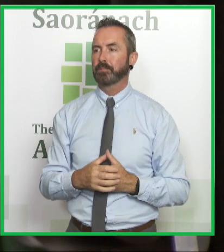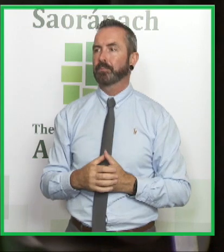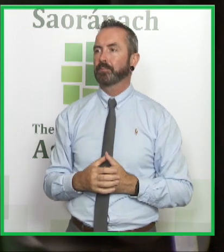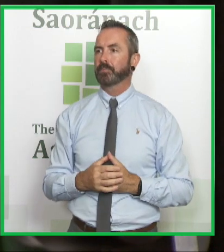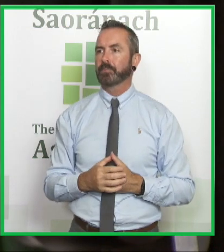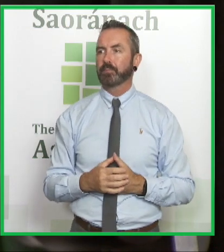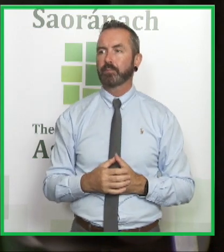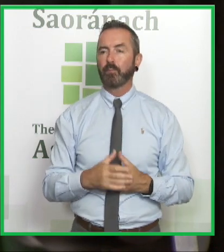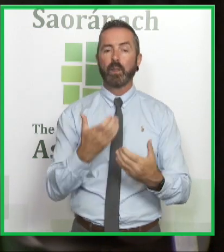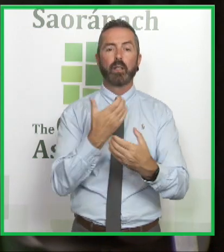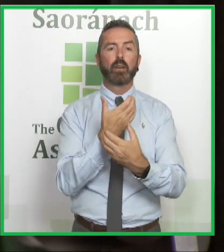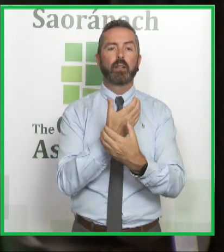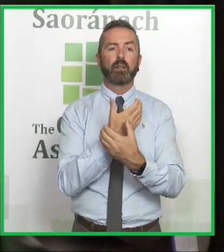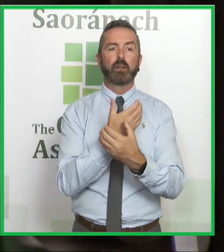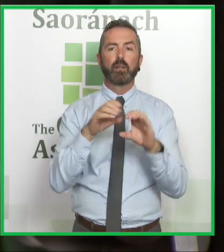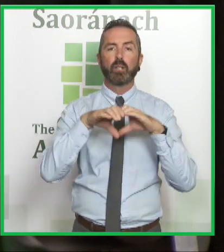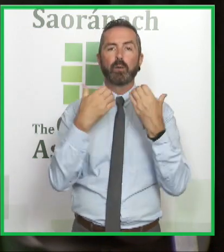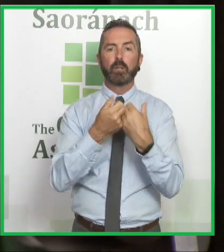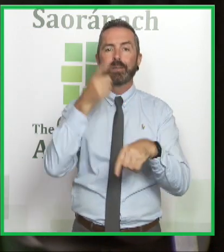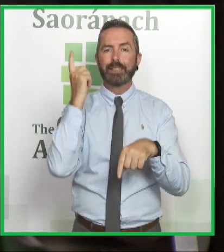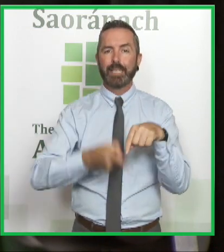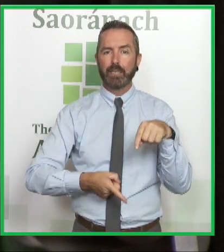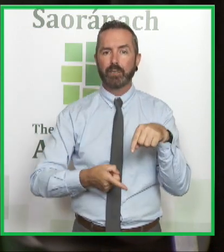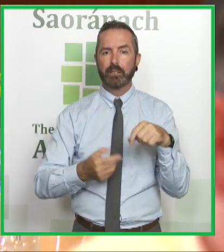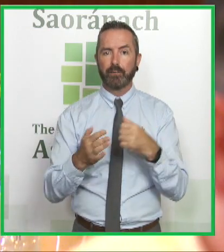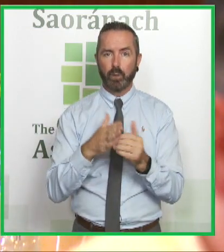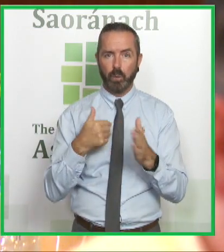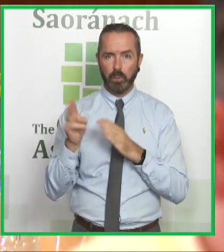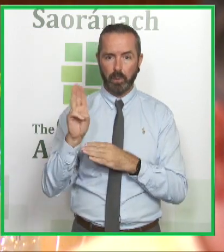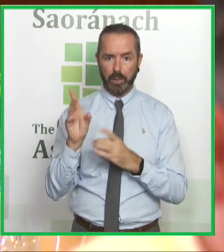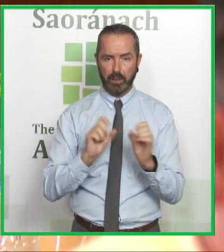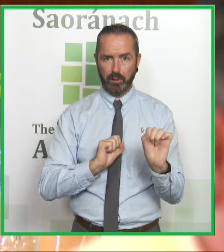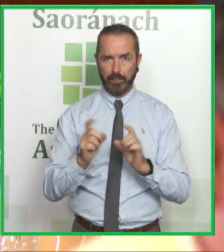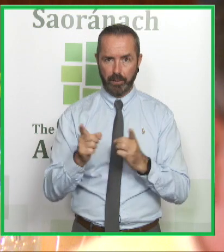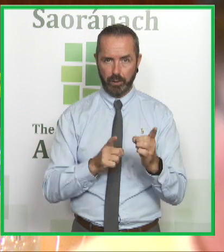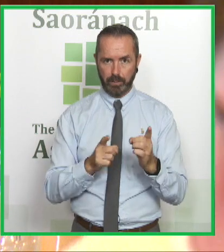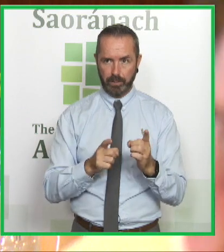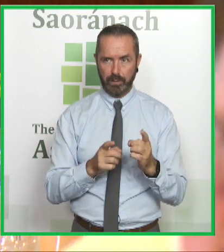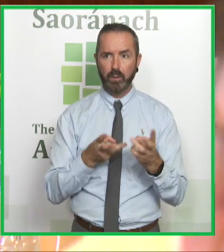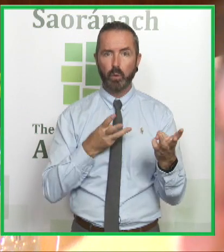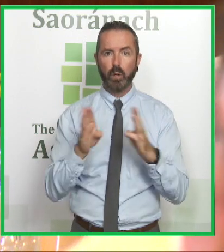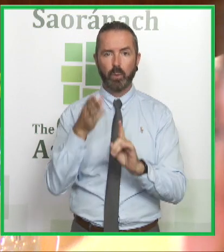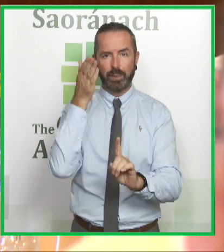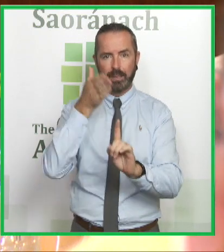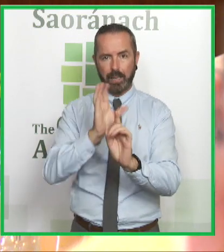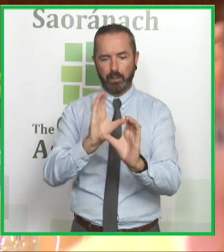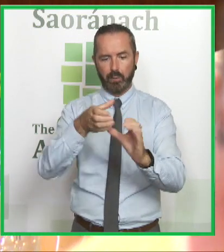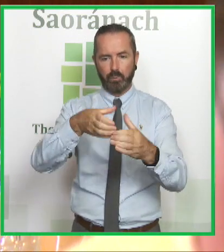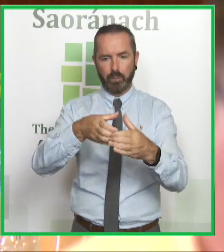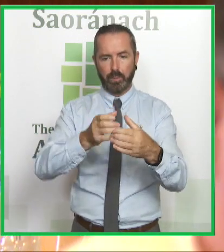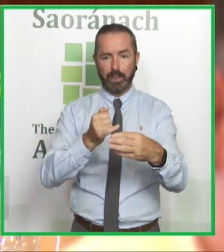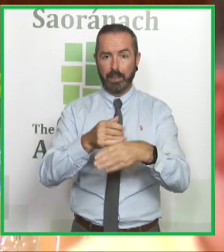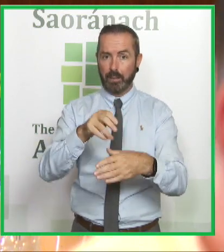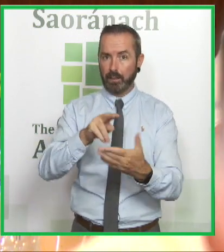Community sanctions, in terms of what the probation service does, the probation service can and does work with this target group. We do so